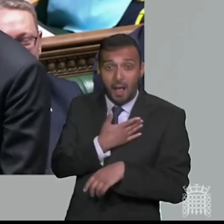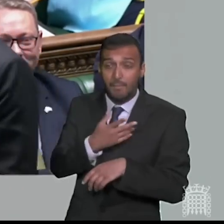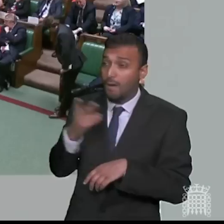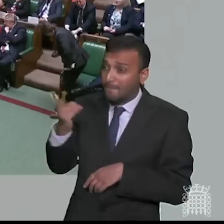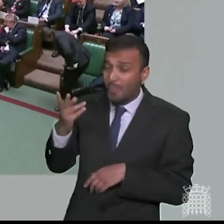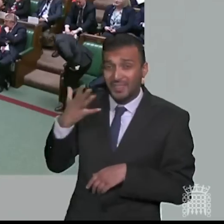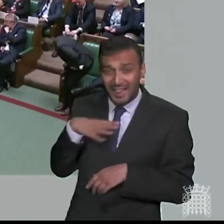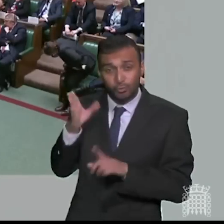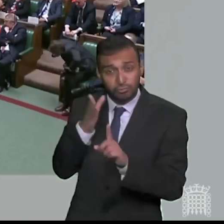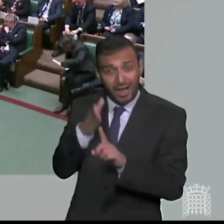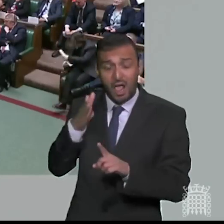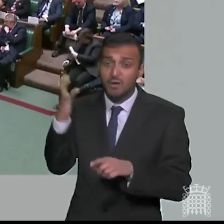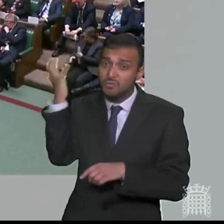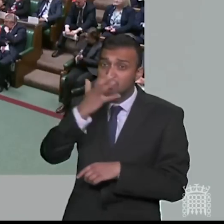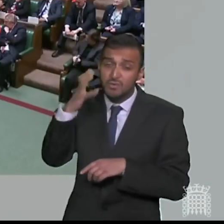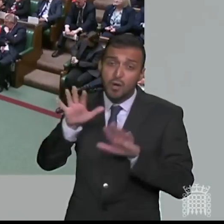health services?